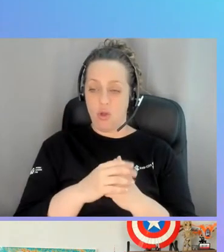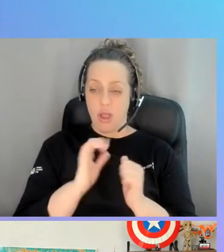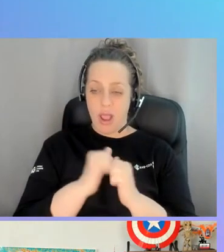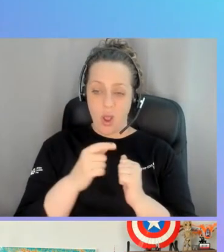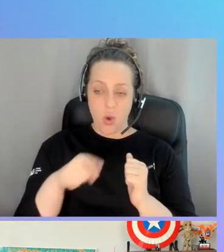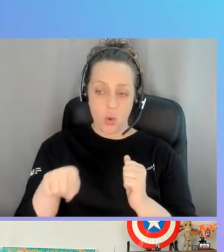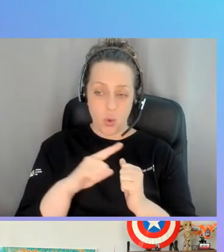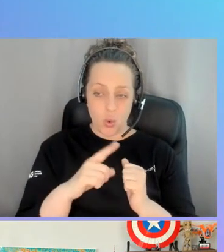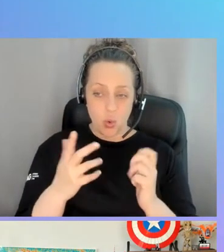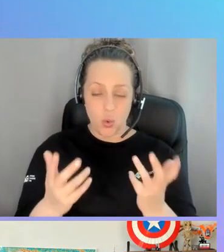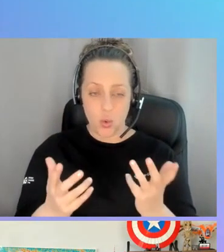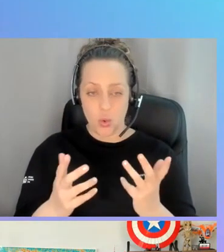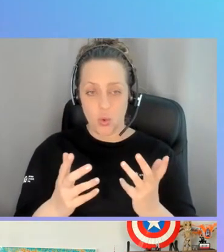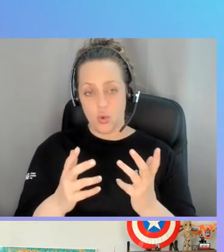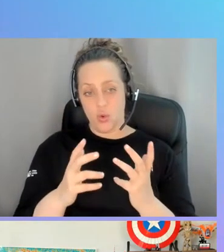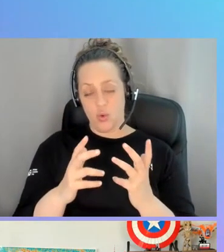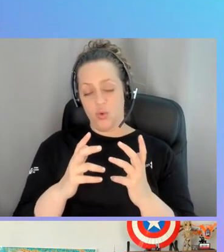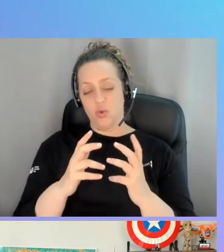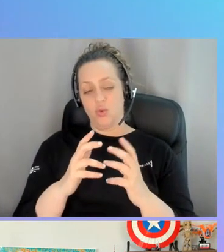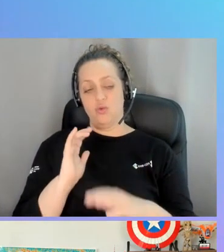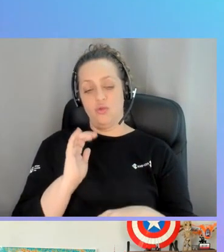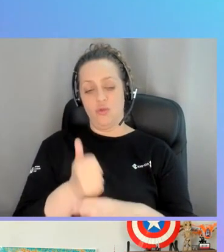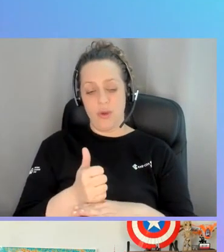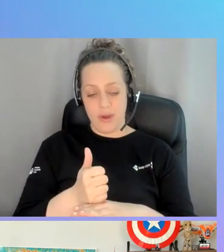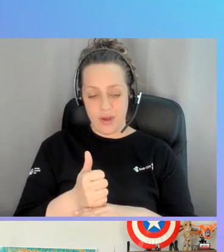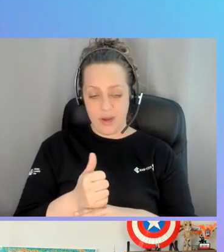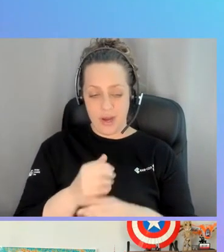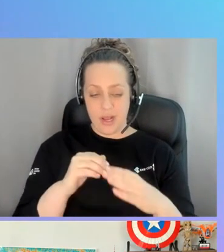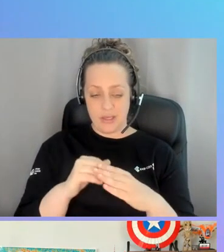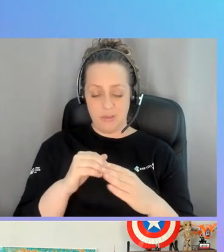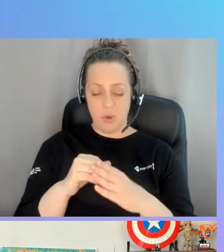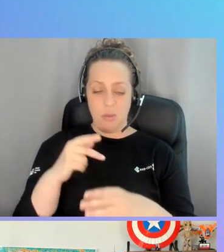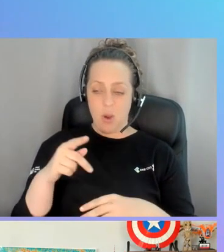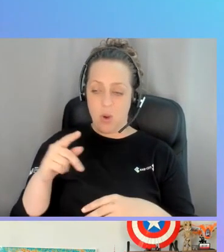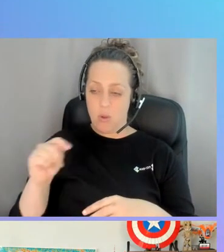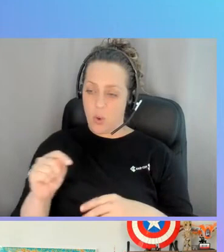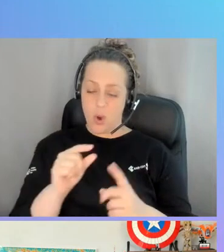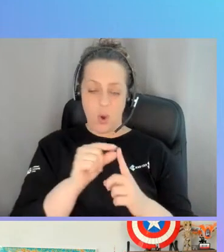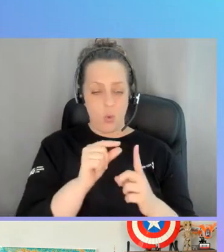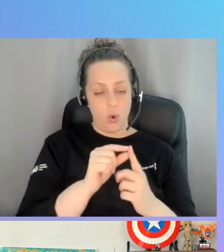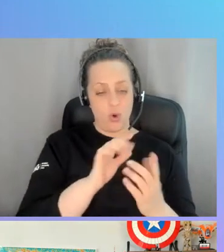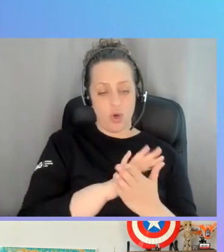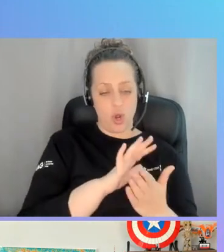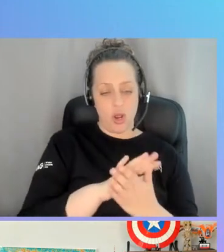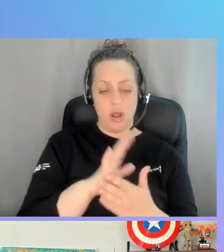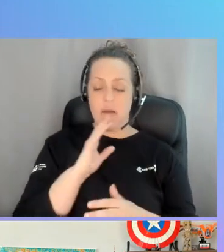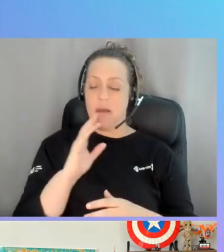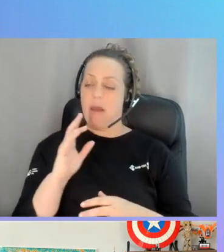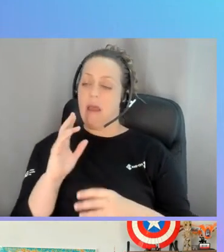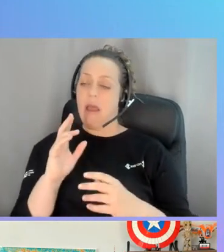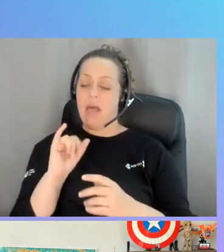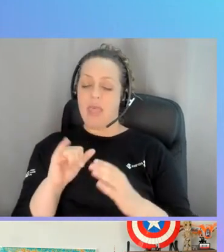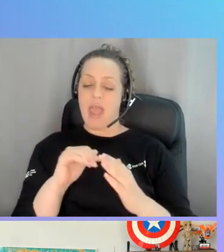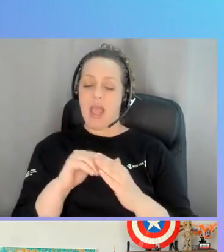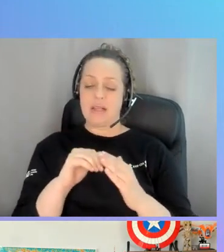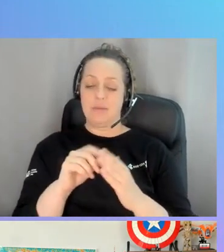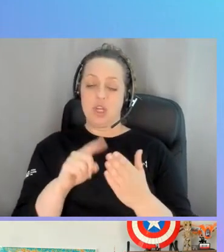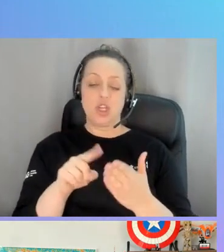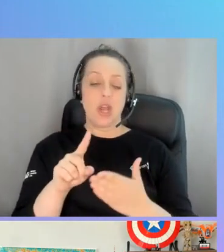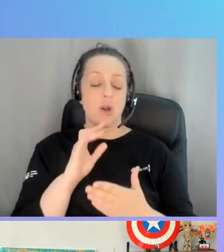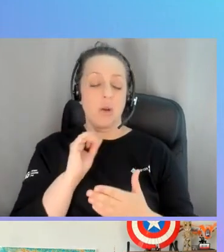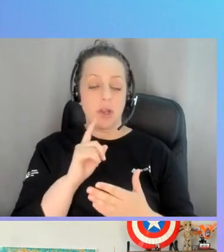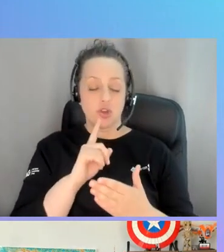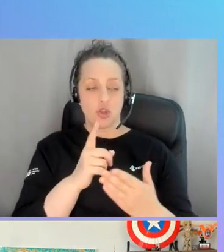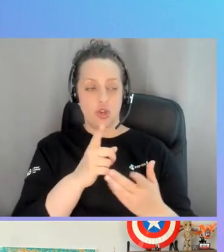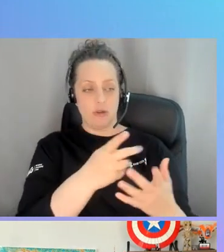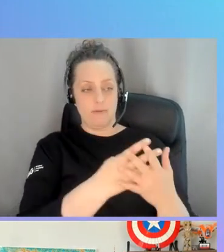you create an accessible PowerPoint or Word document? How do you use the accessibility checker within these products to quickly